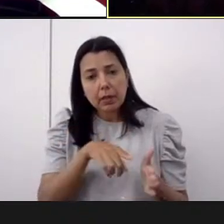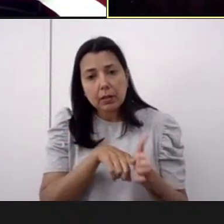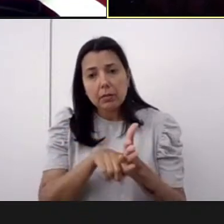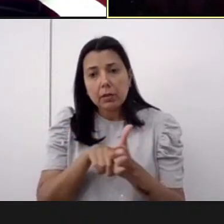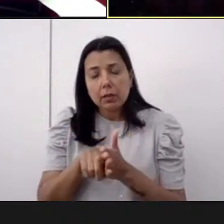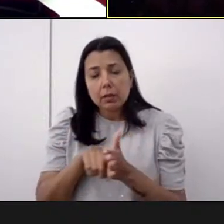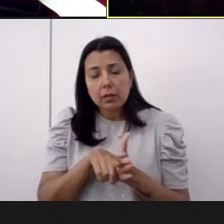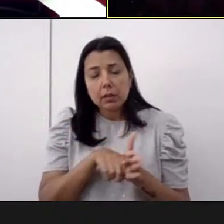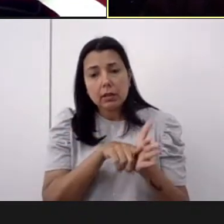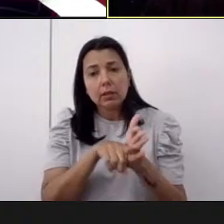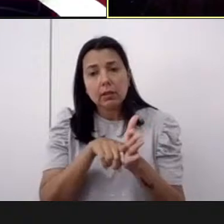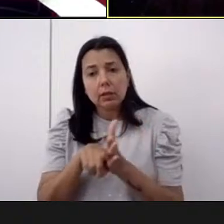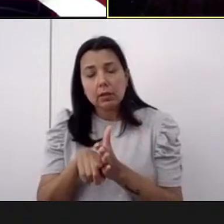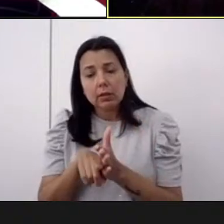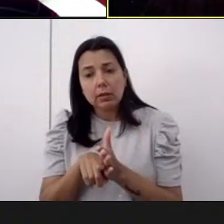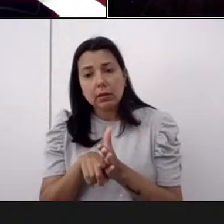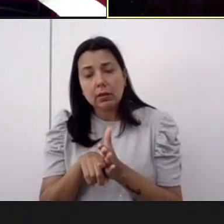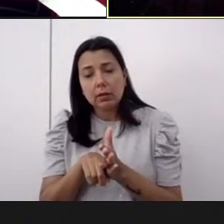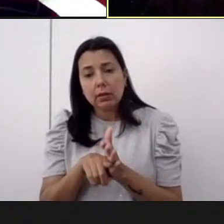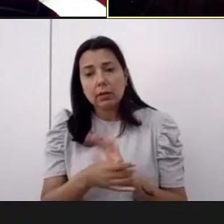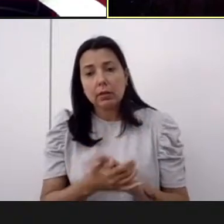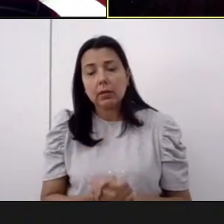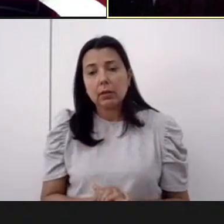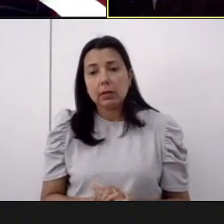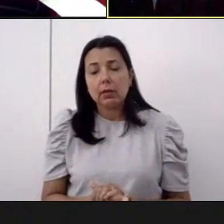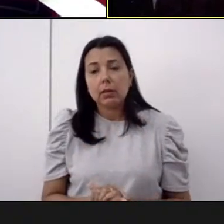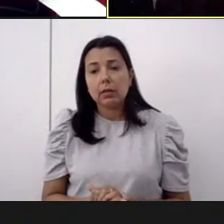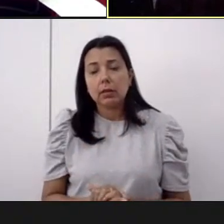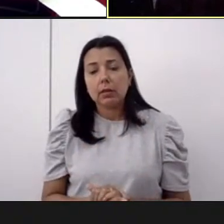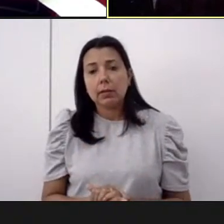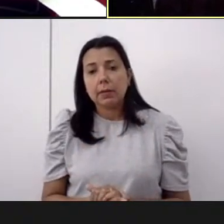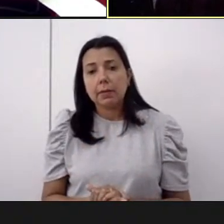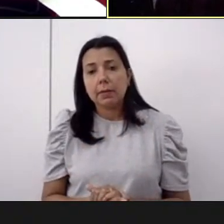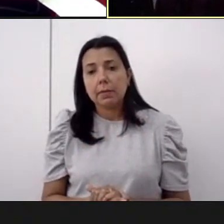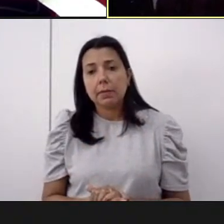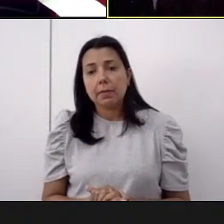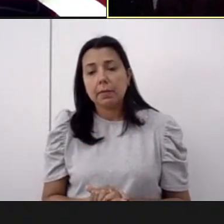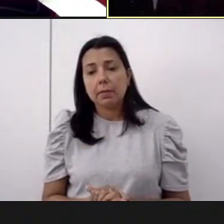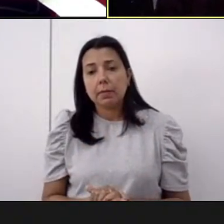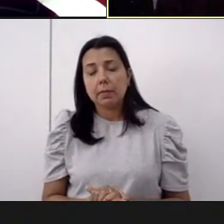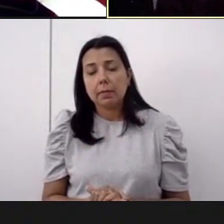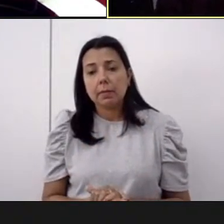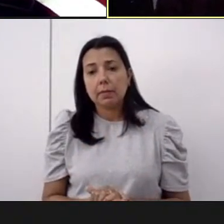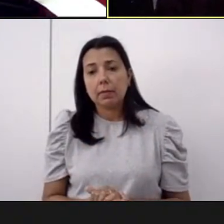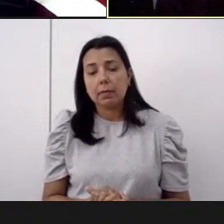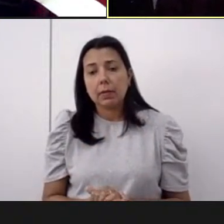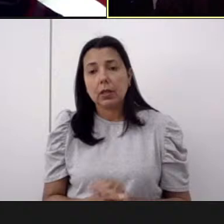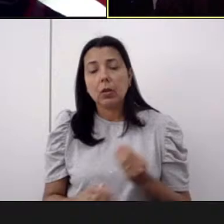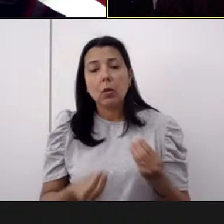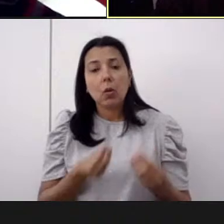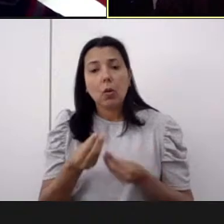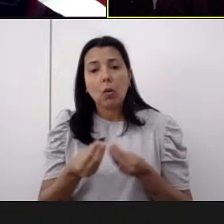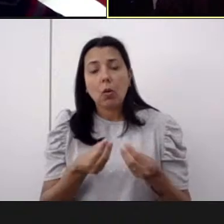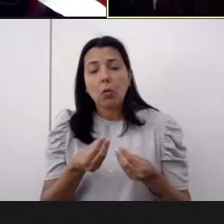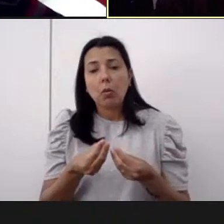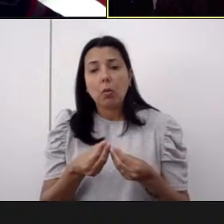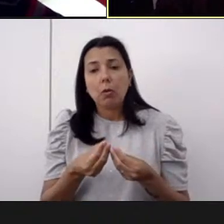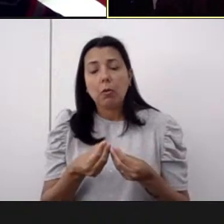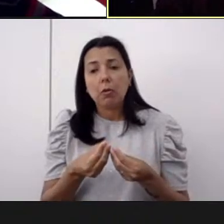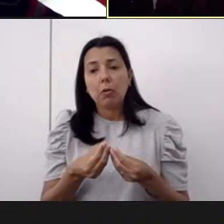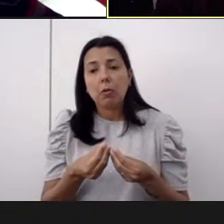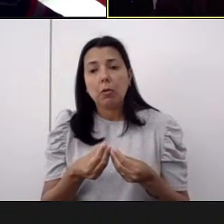Your suggestions of research about the way practitioners can position